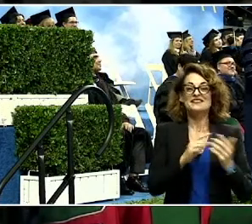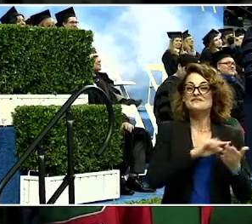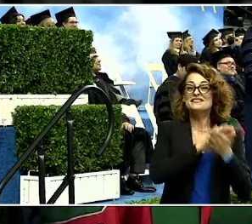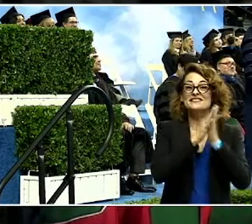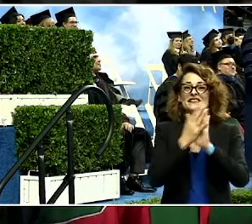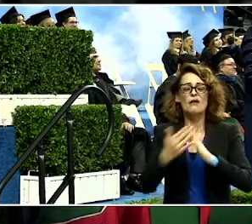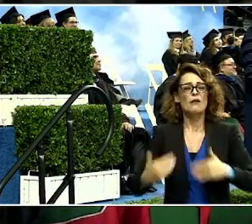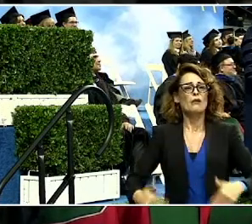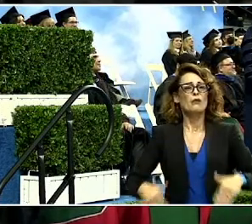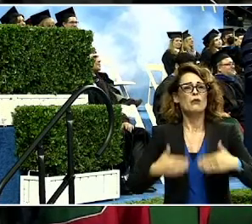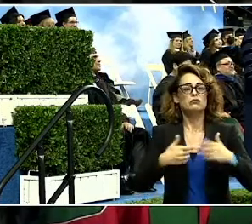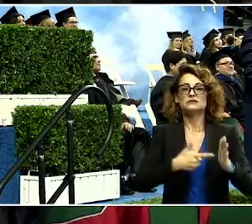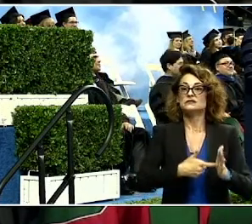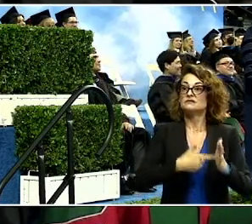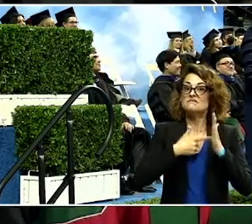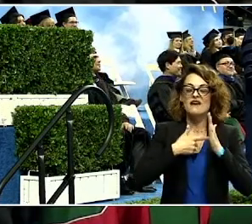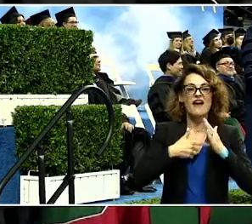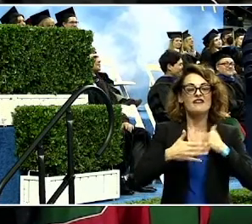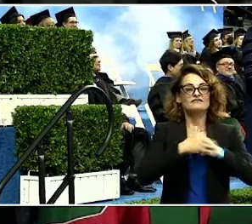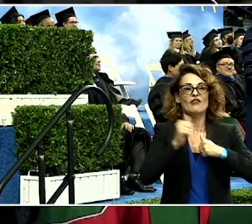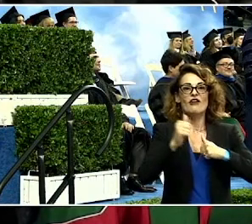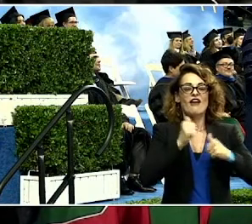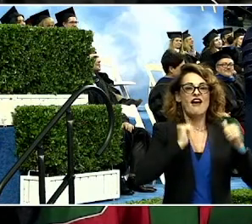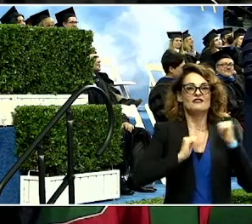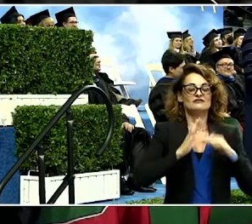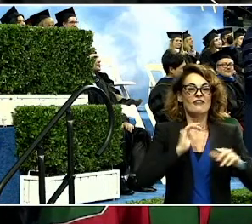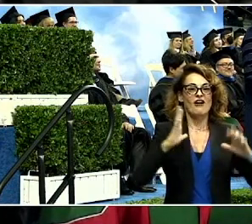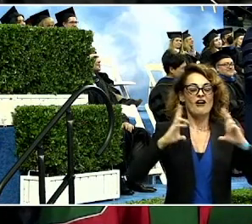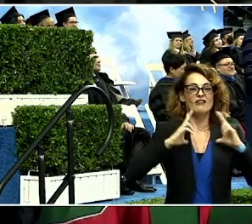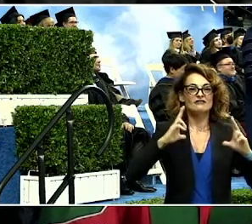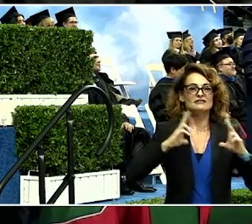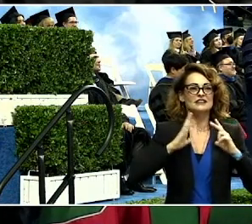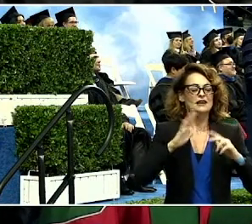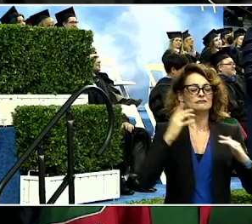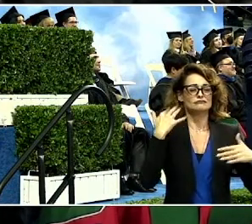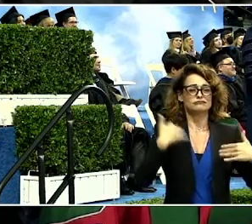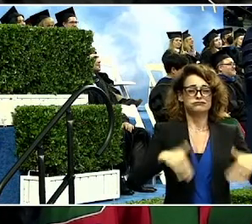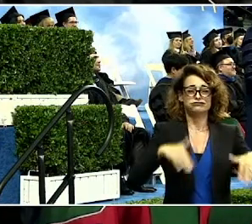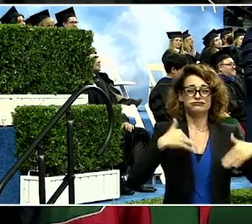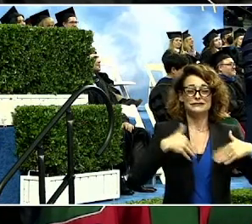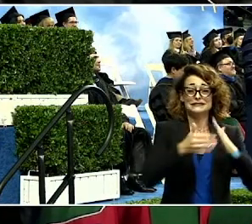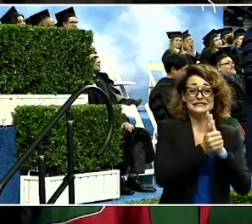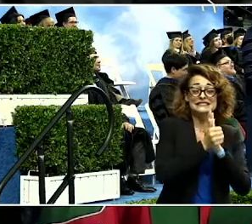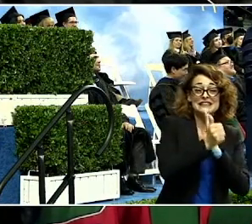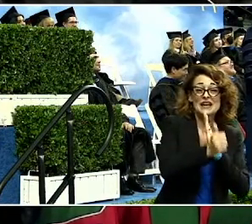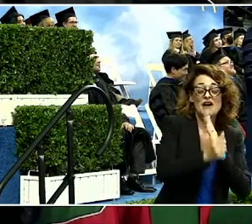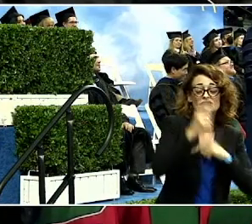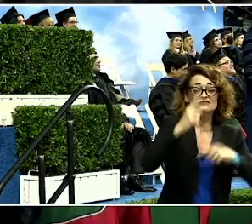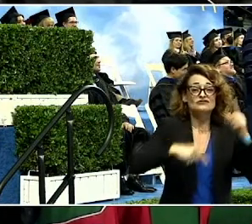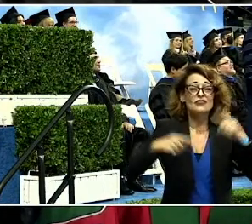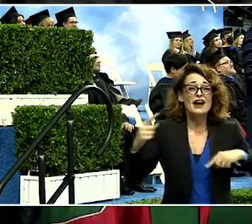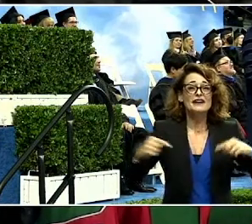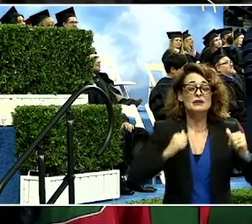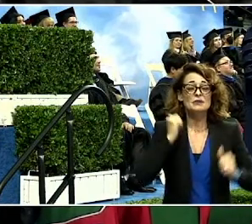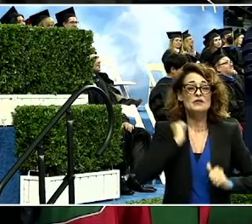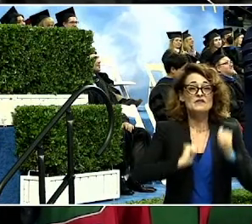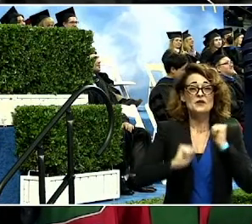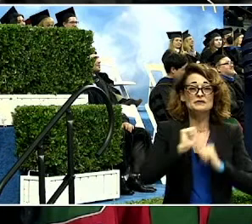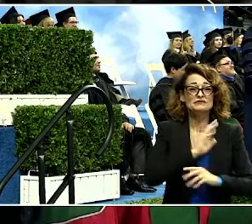he's become one of the most in-demand actors in Hollywood, praised for his versatile skill set and nuanced performances, bridging comedy and